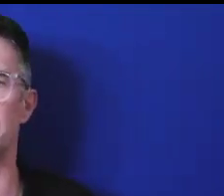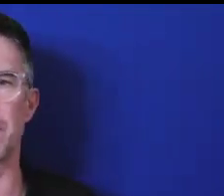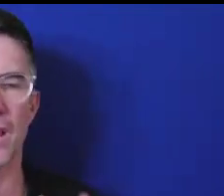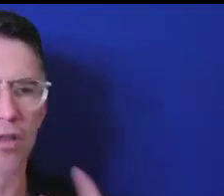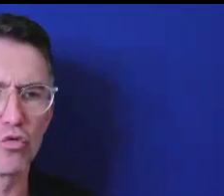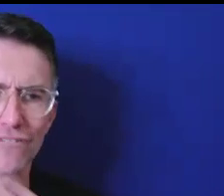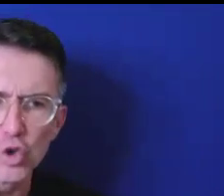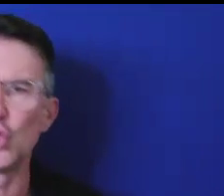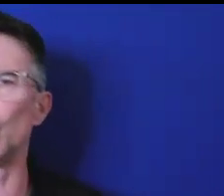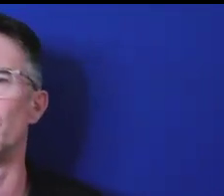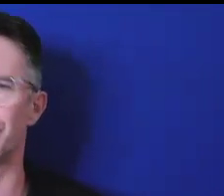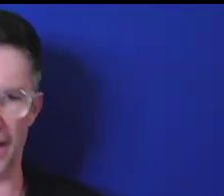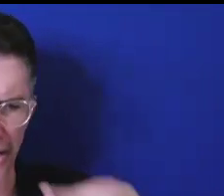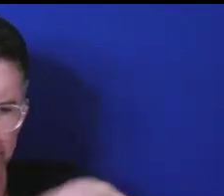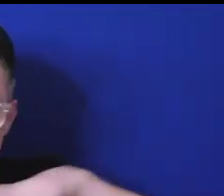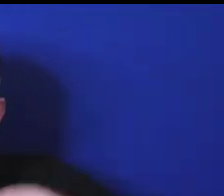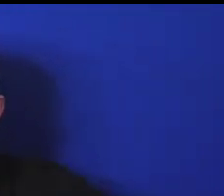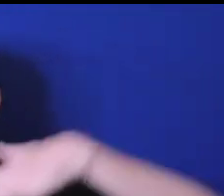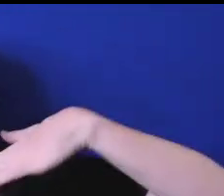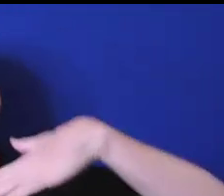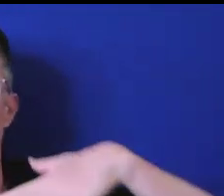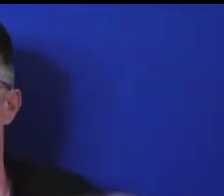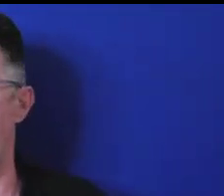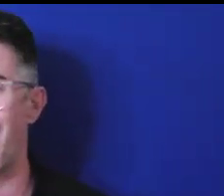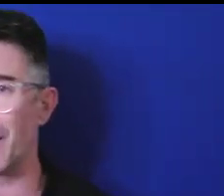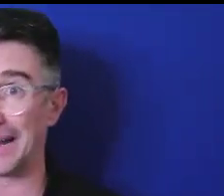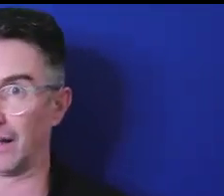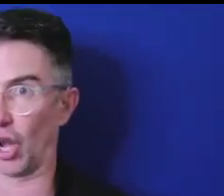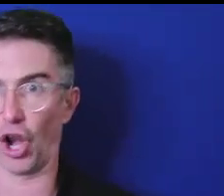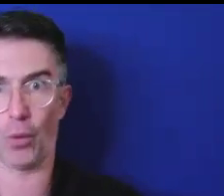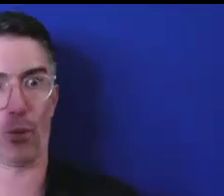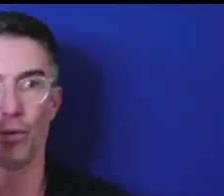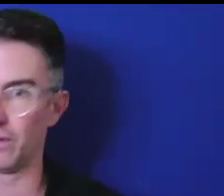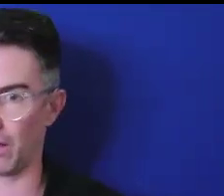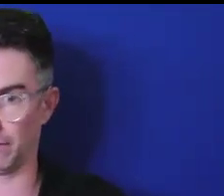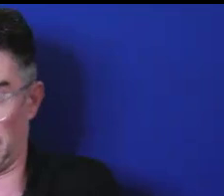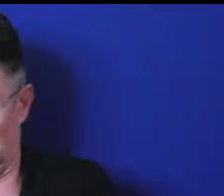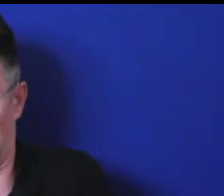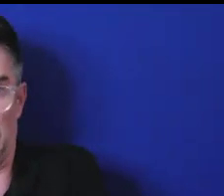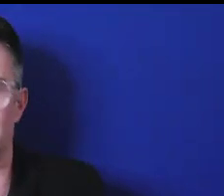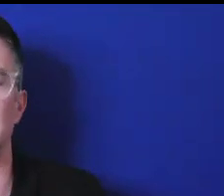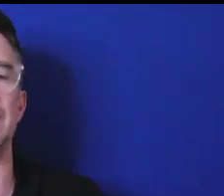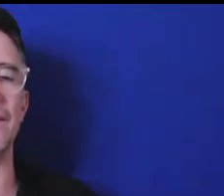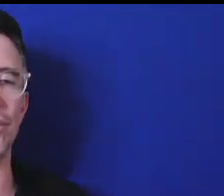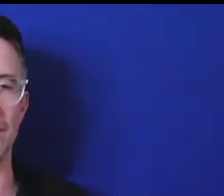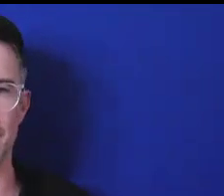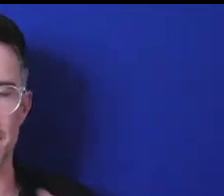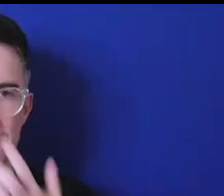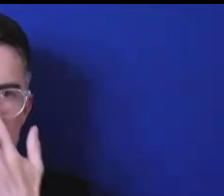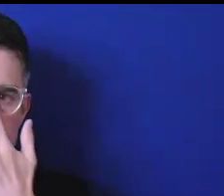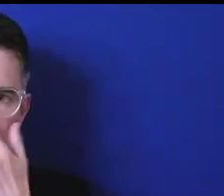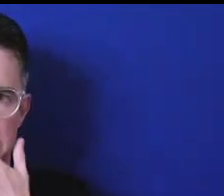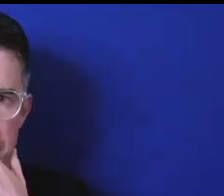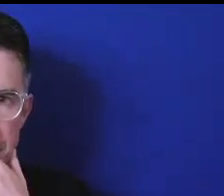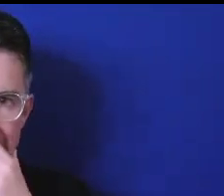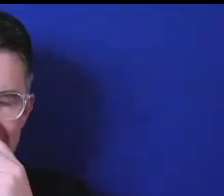of government, but also of organization of persons with disability in the system and in frontline workers,